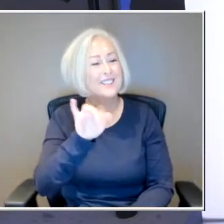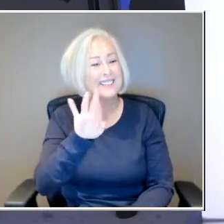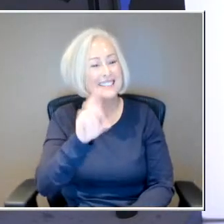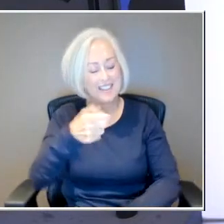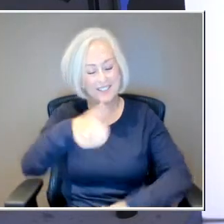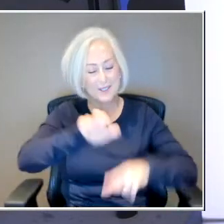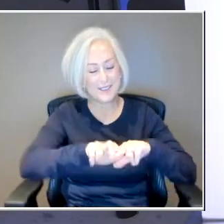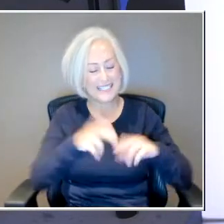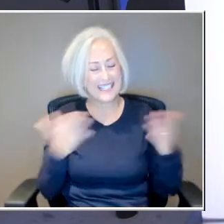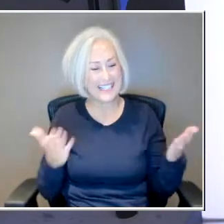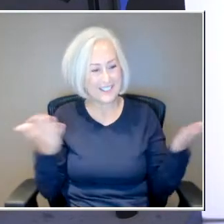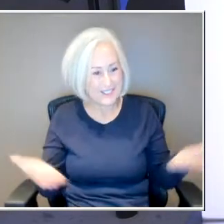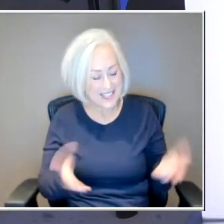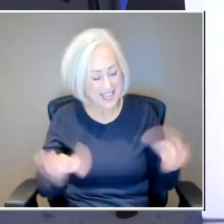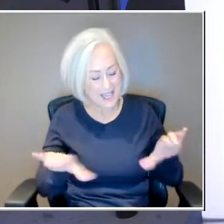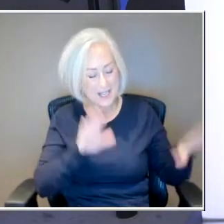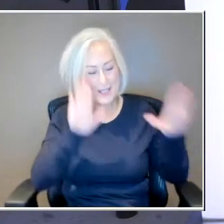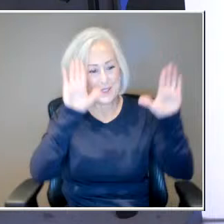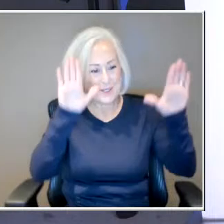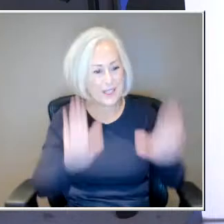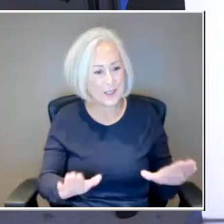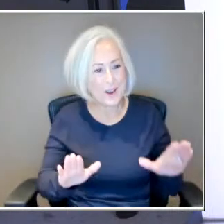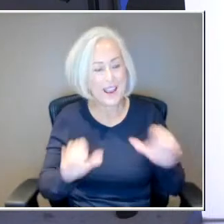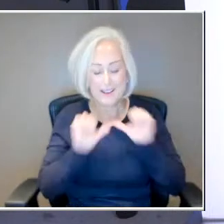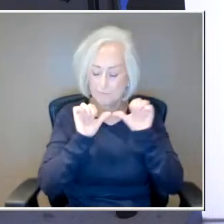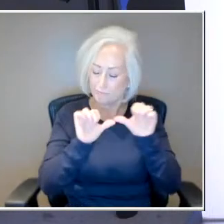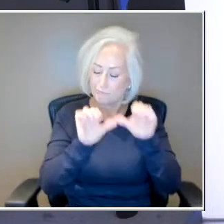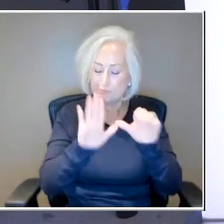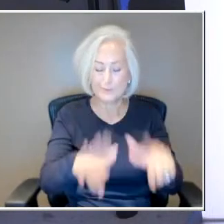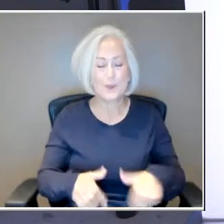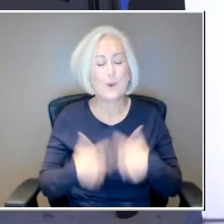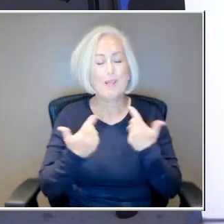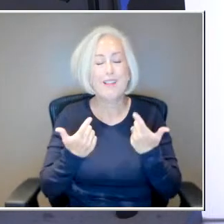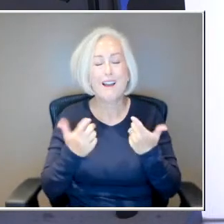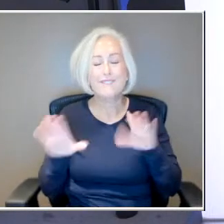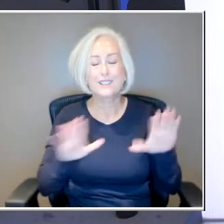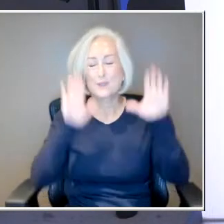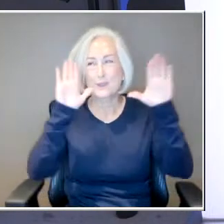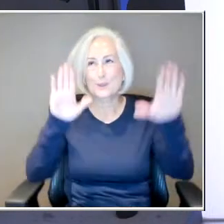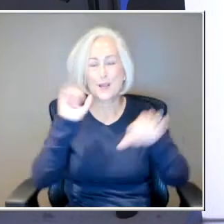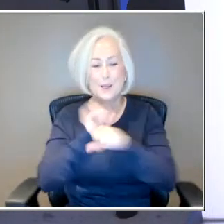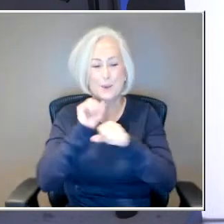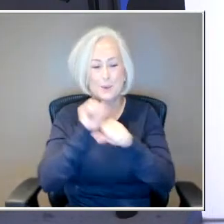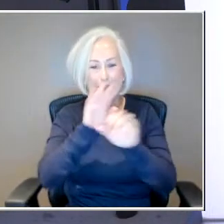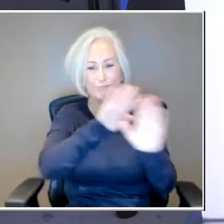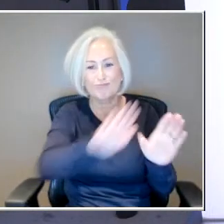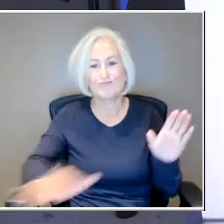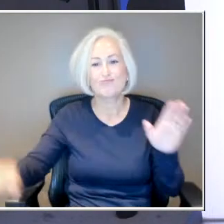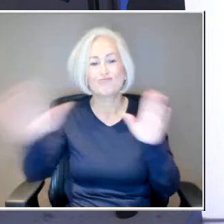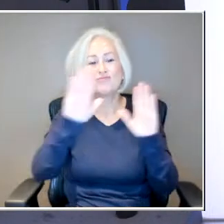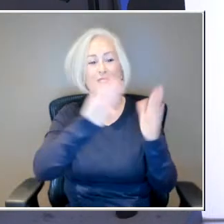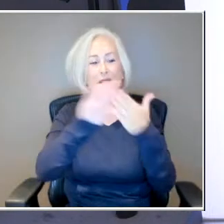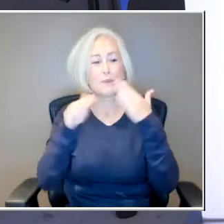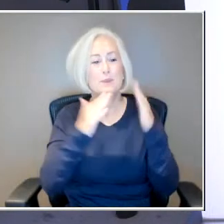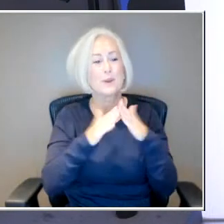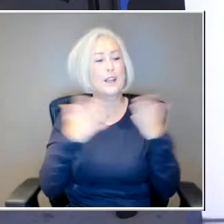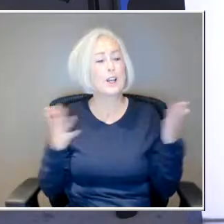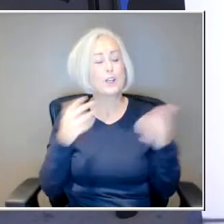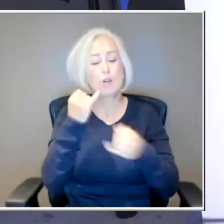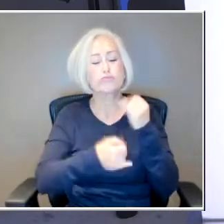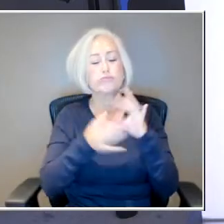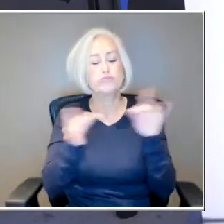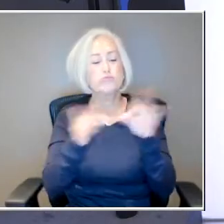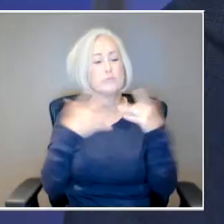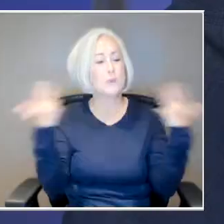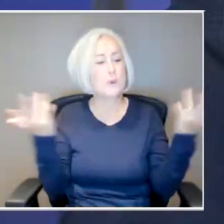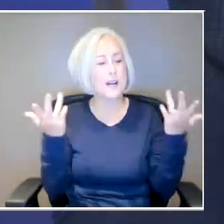today, doing well and able to go on and continue to do the great work that you do in our community and beyond. What's the big takeaway from your story? Well,